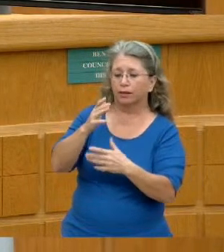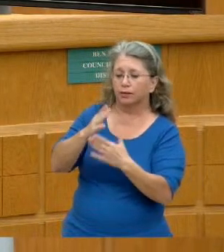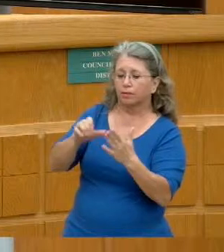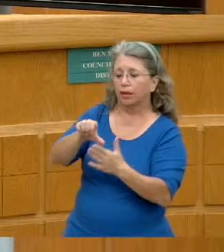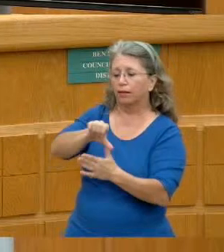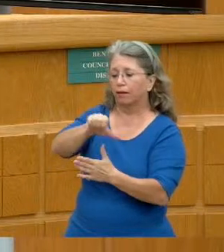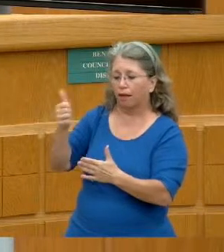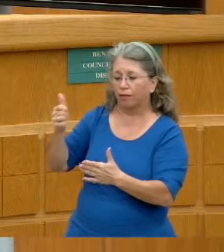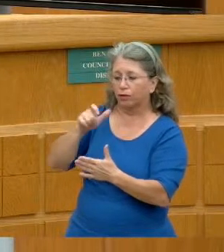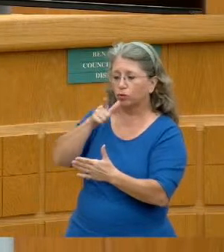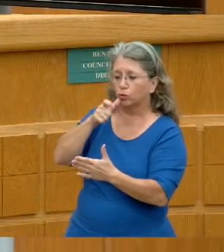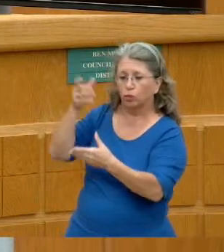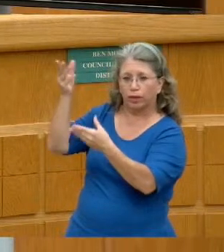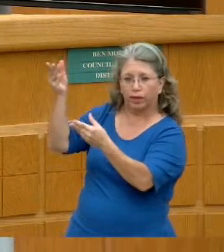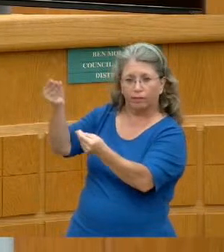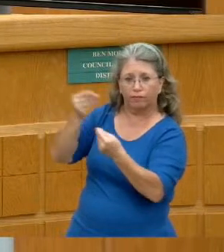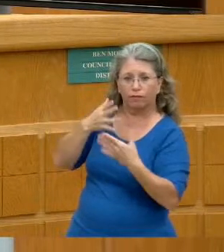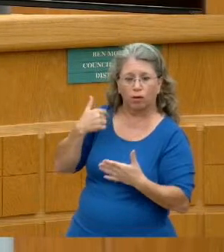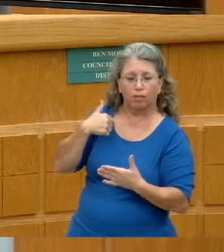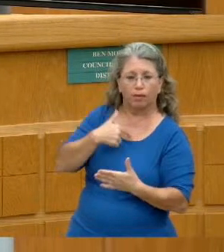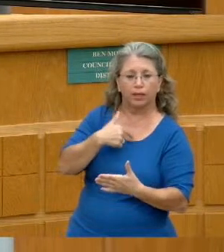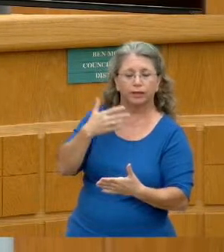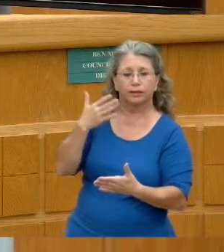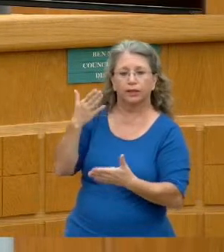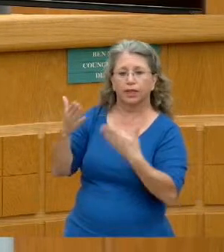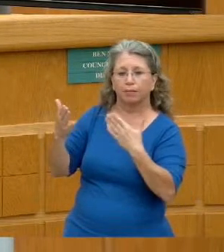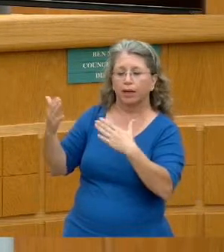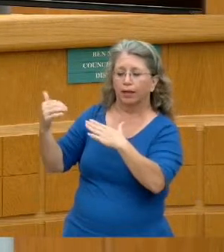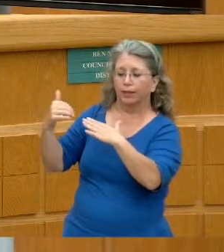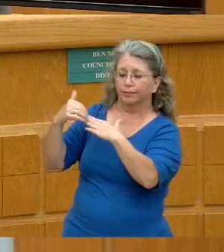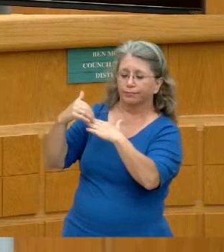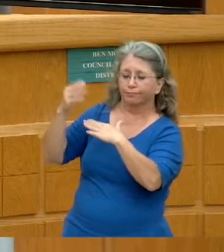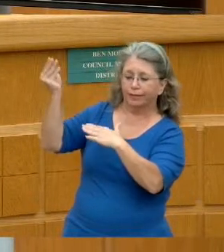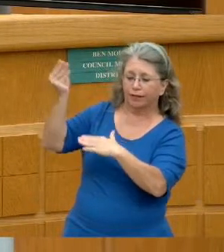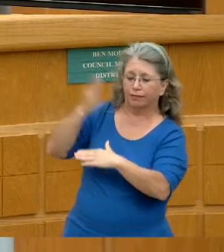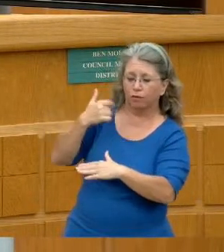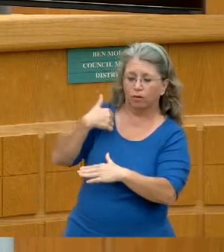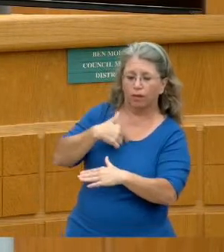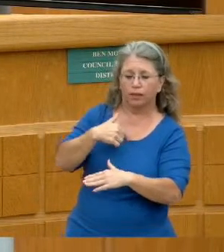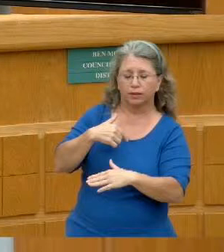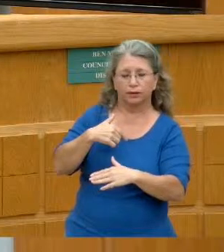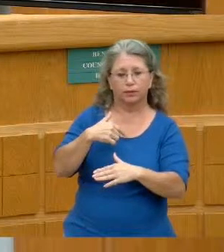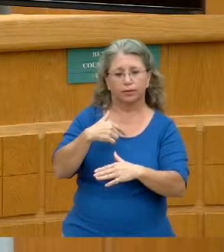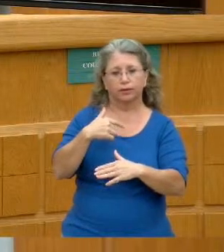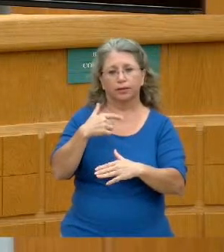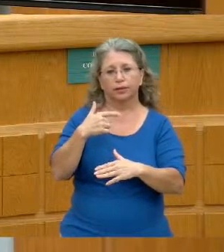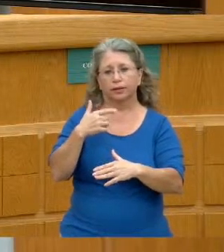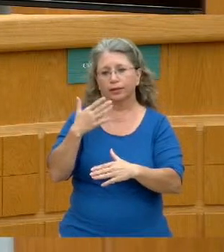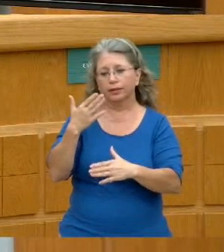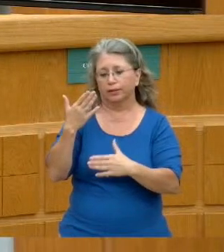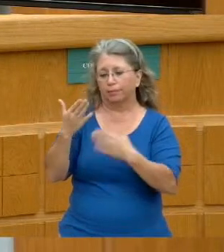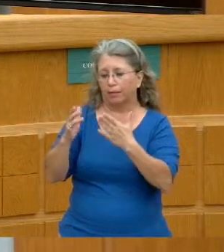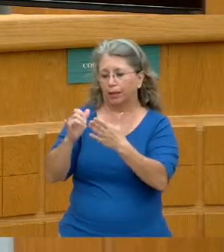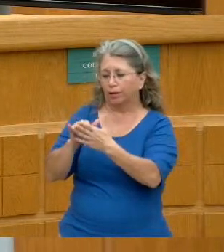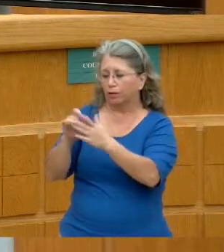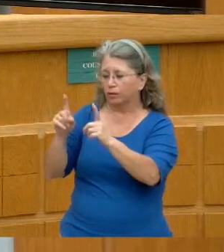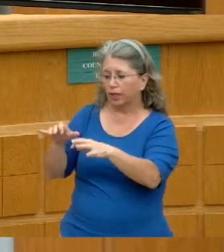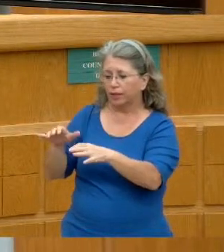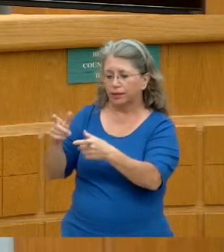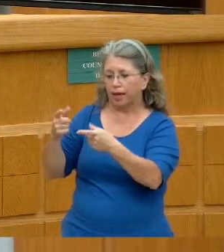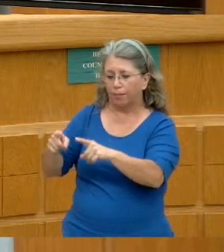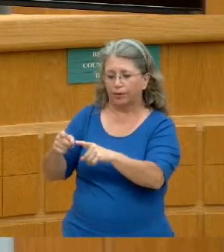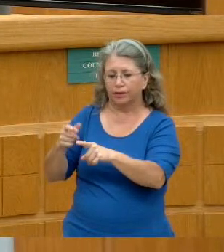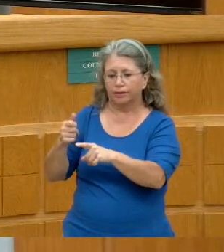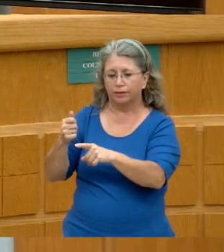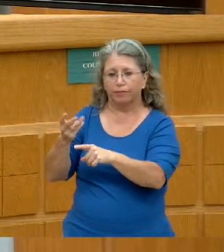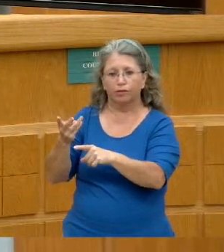tests to us, they may wait and batch them and send a big number one day, but it could account for tests that have been taken several days